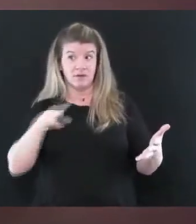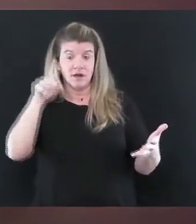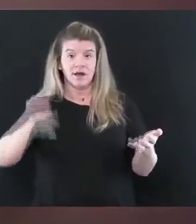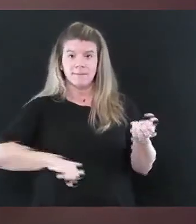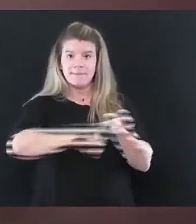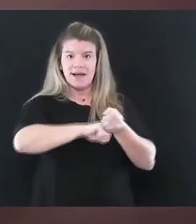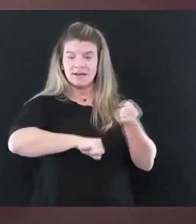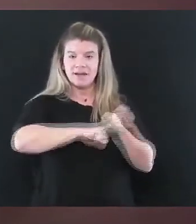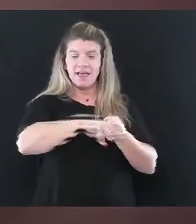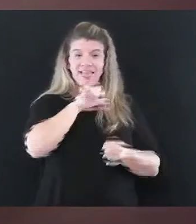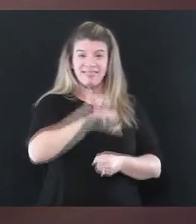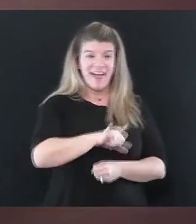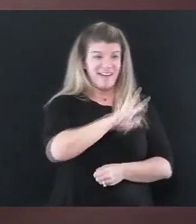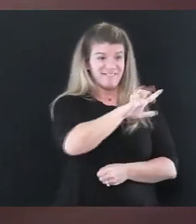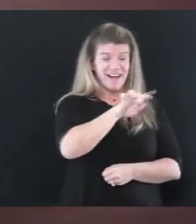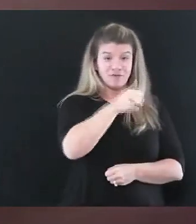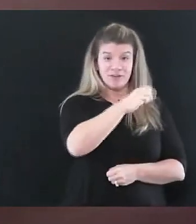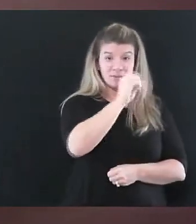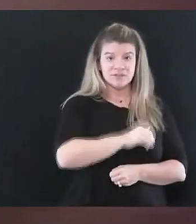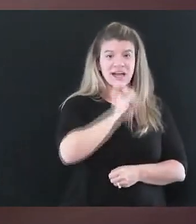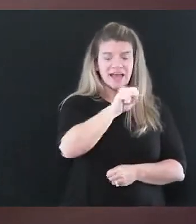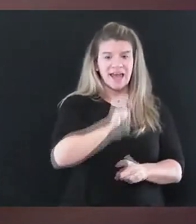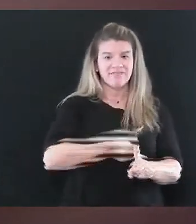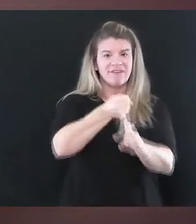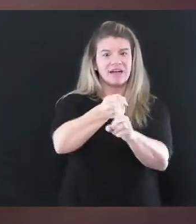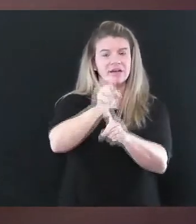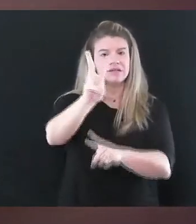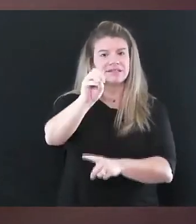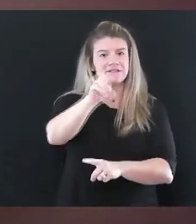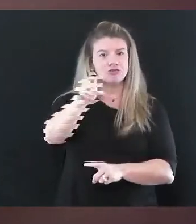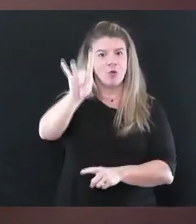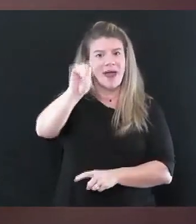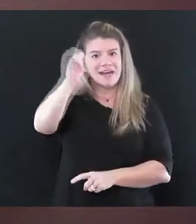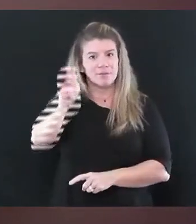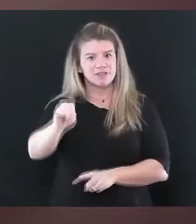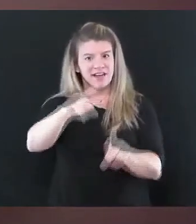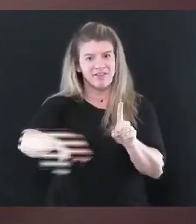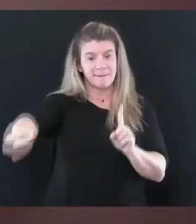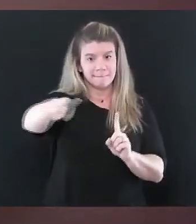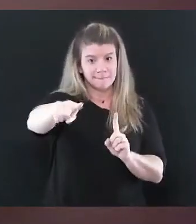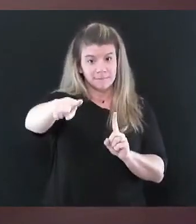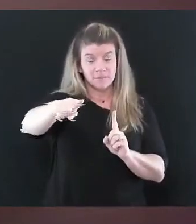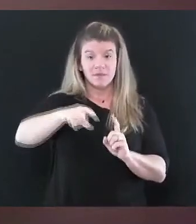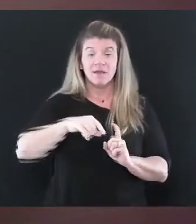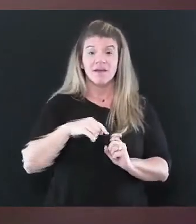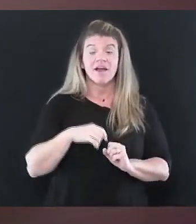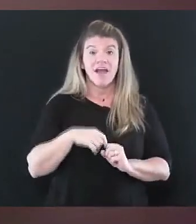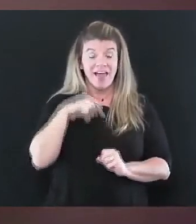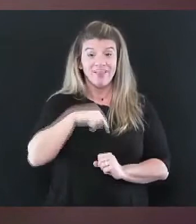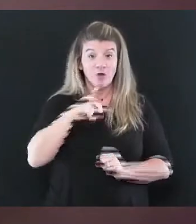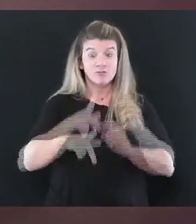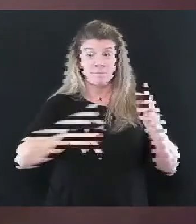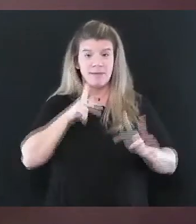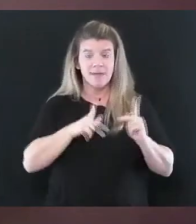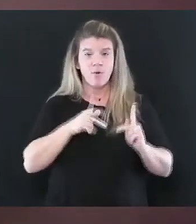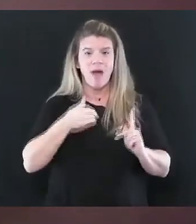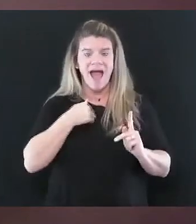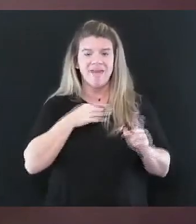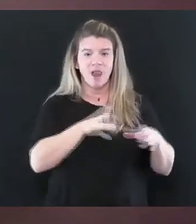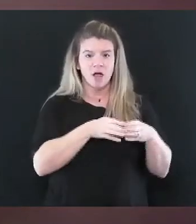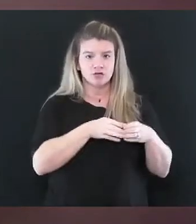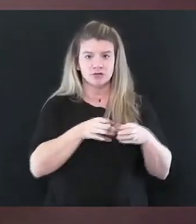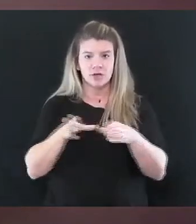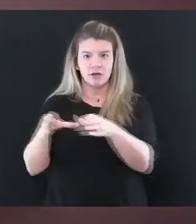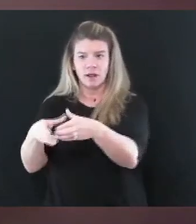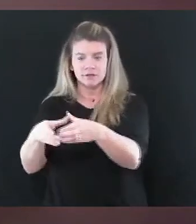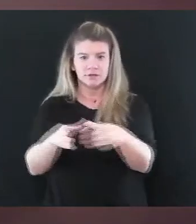infect 60 to 80% of all other people infected with COVID. And these people have clusters, numbers